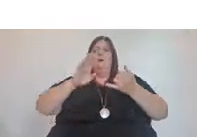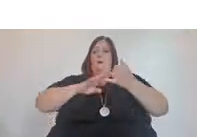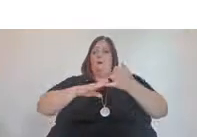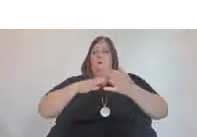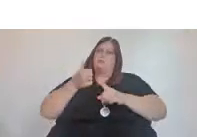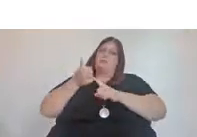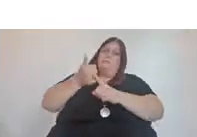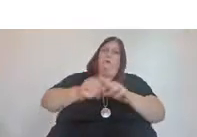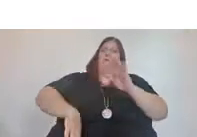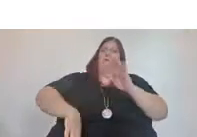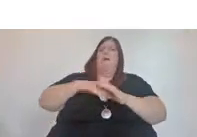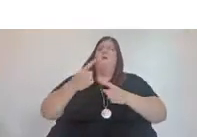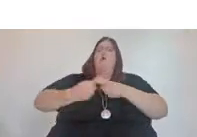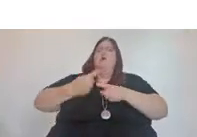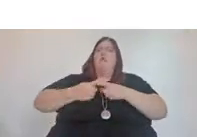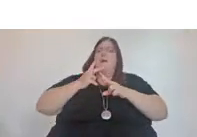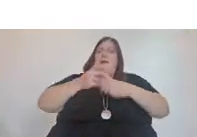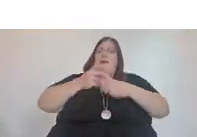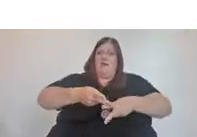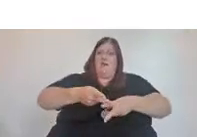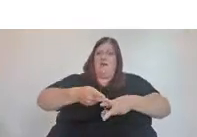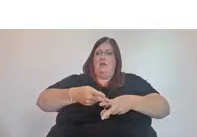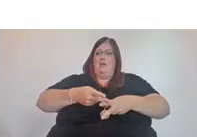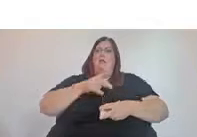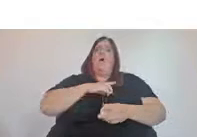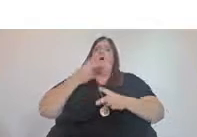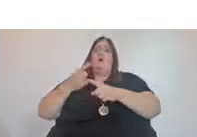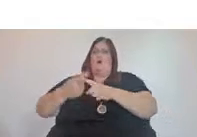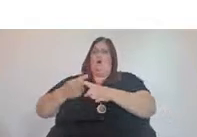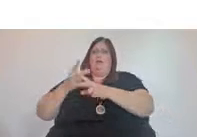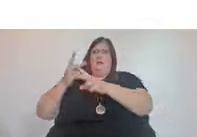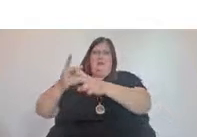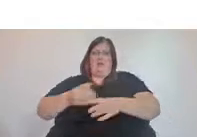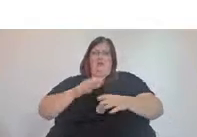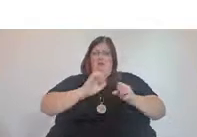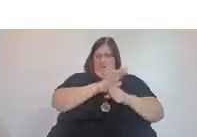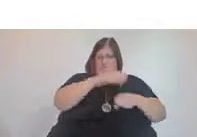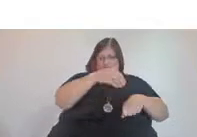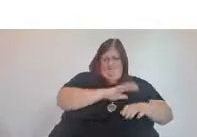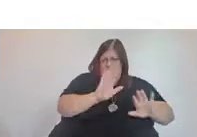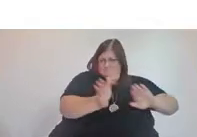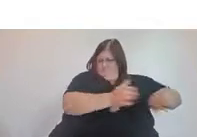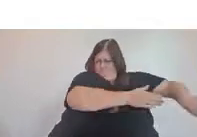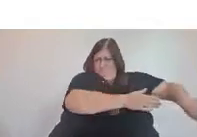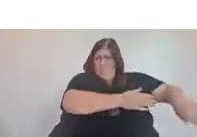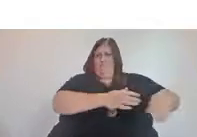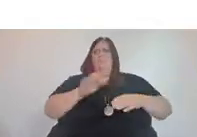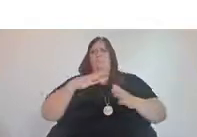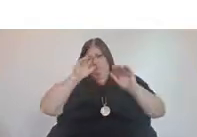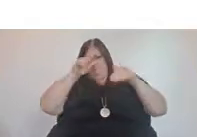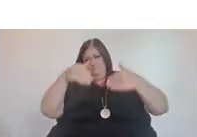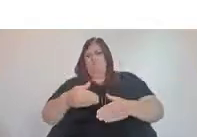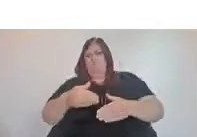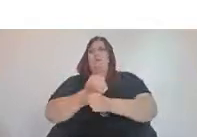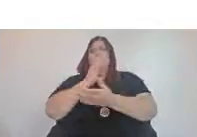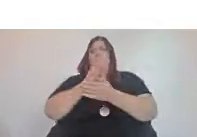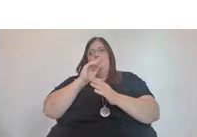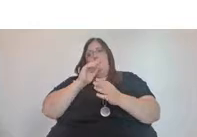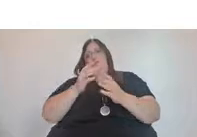care system. COVID's becoming less of an issue for urgent care, but there's lots of other urgent conditions that people